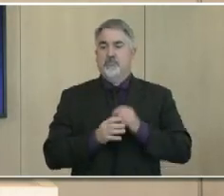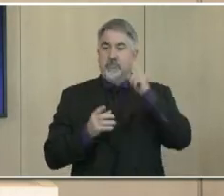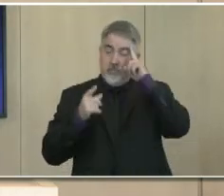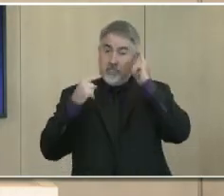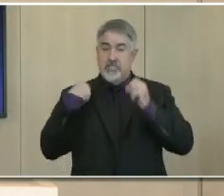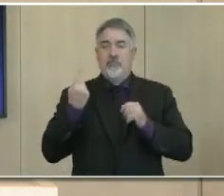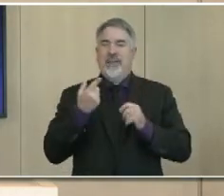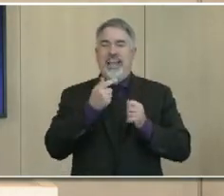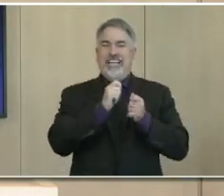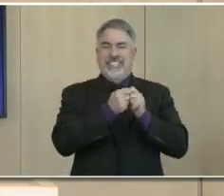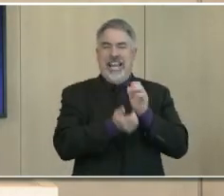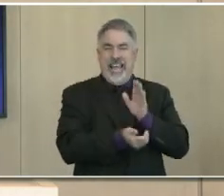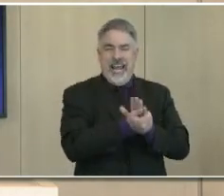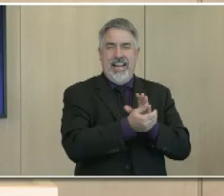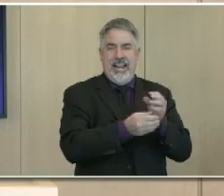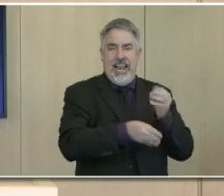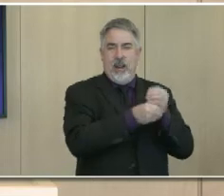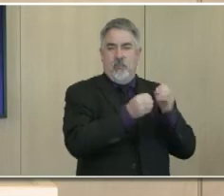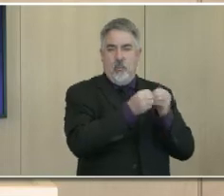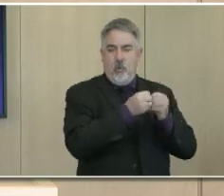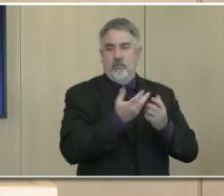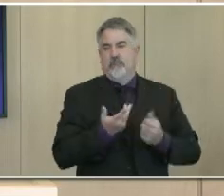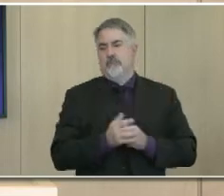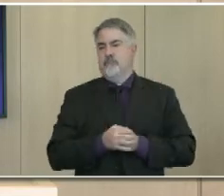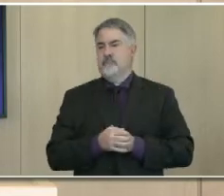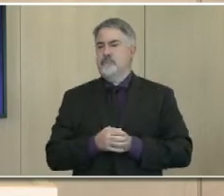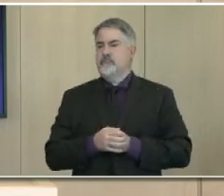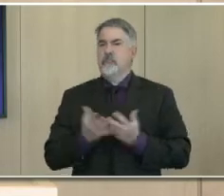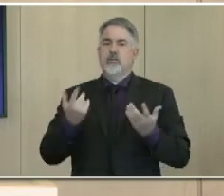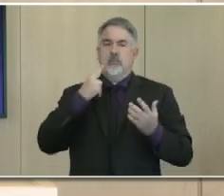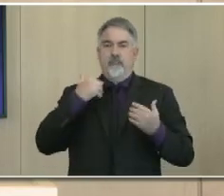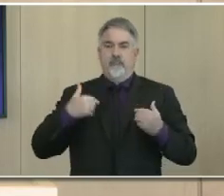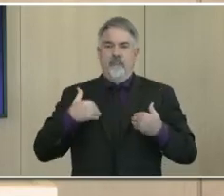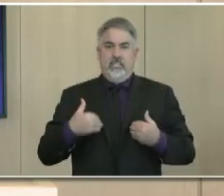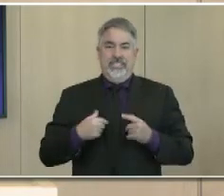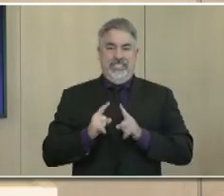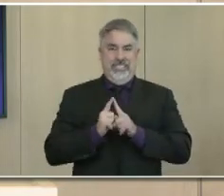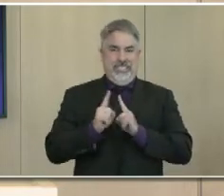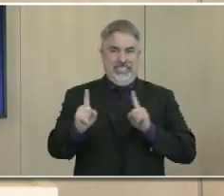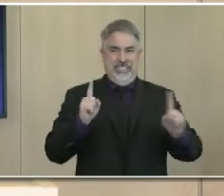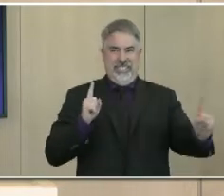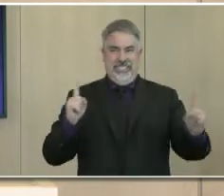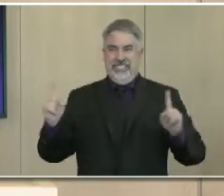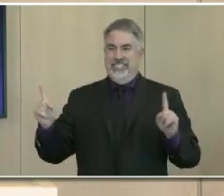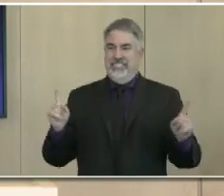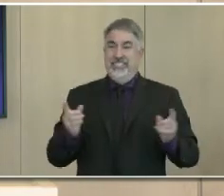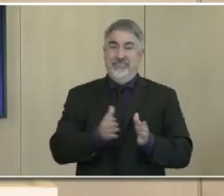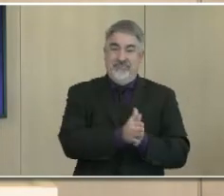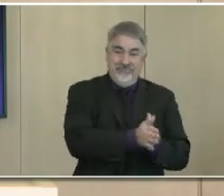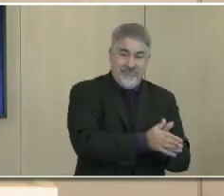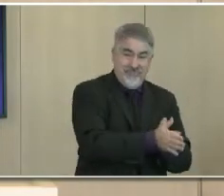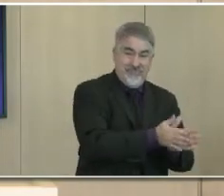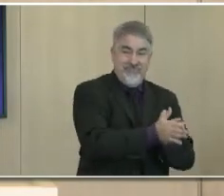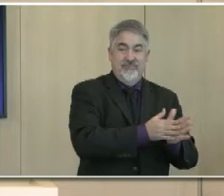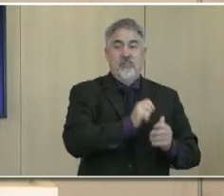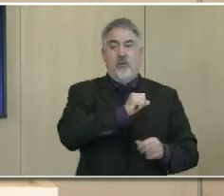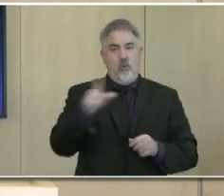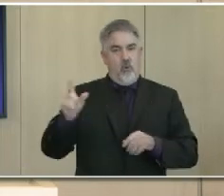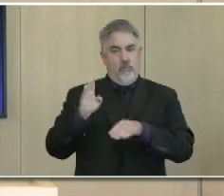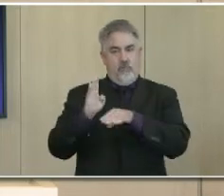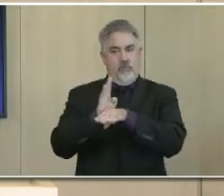Wooten first talked about physical distancing and sanitation protocols for all essential businesses who are